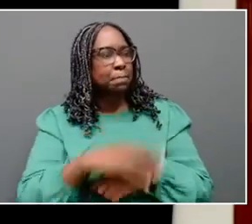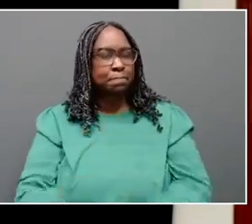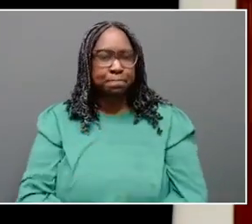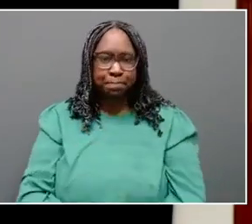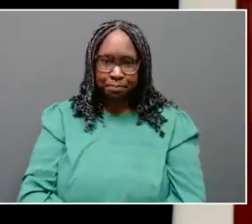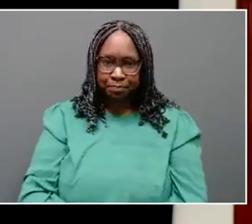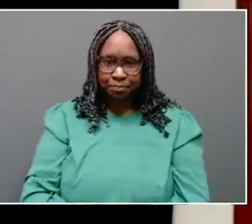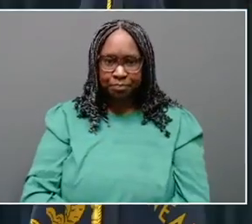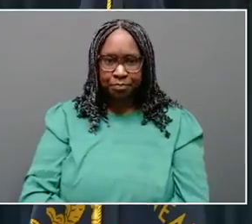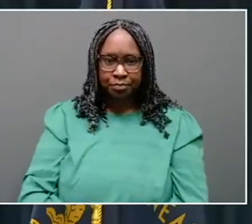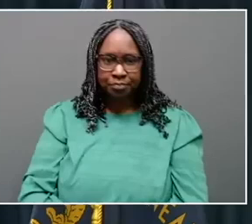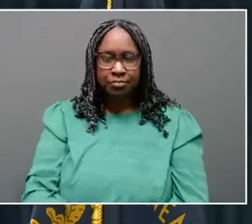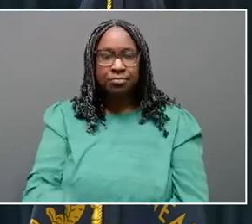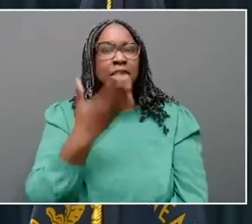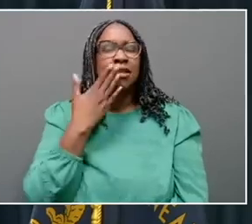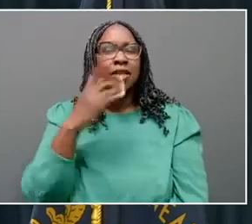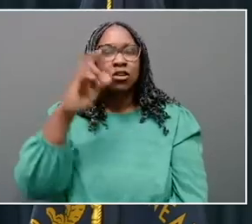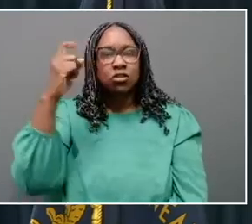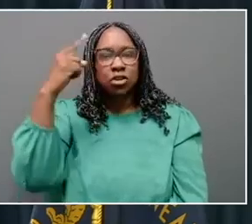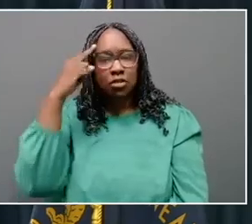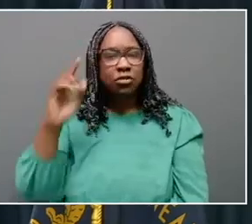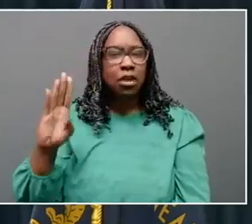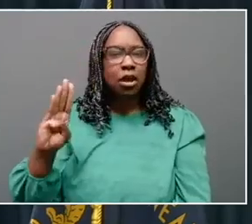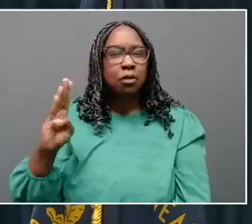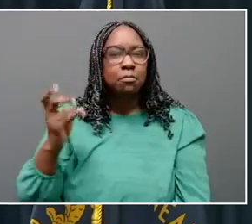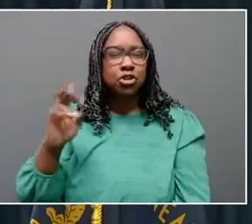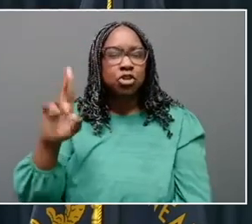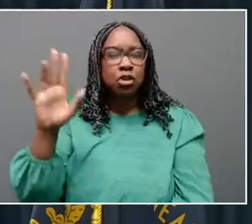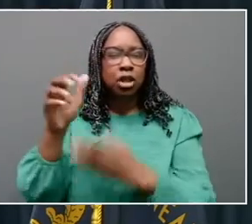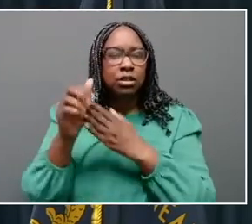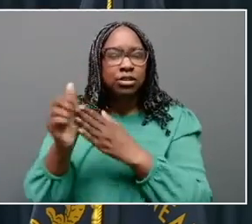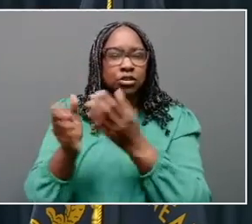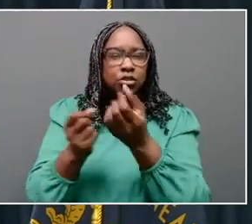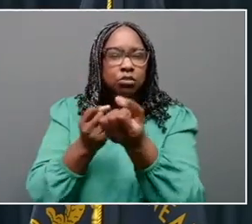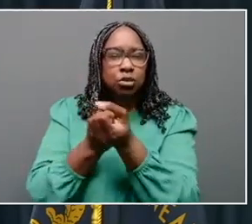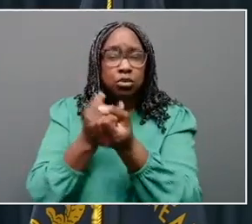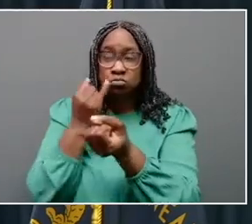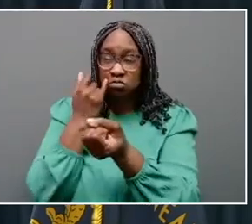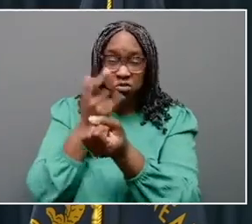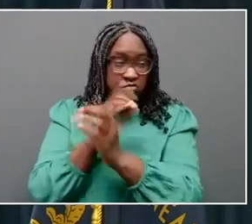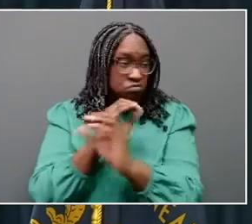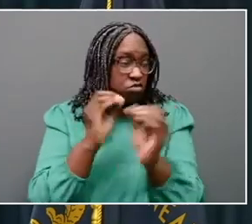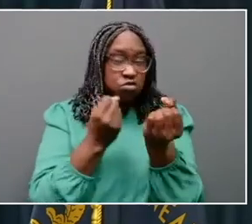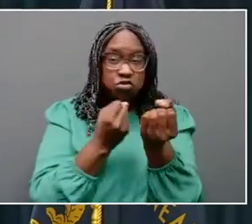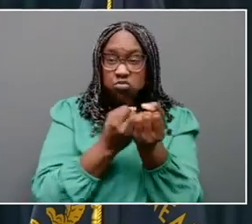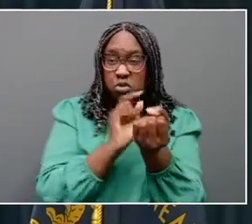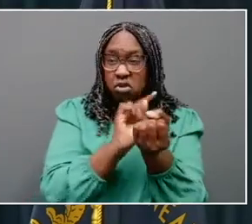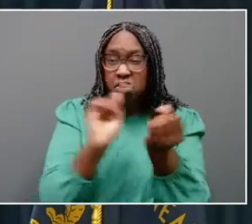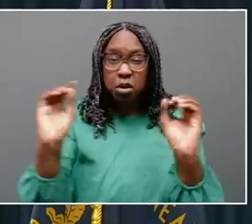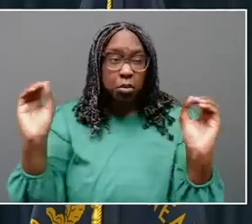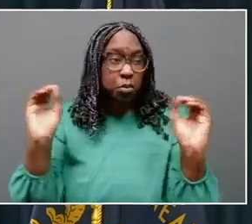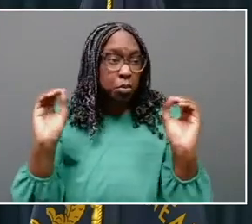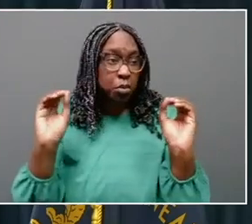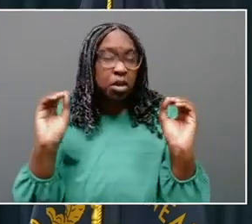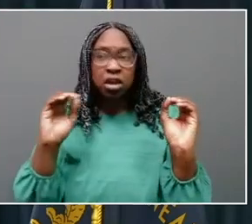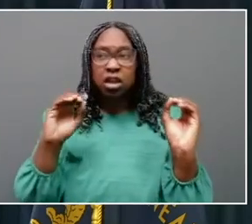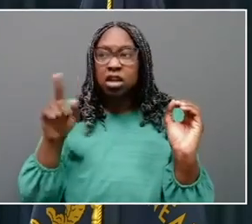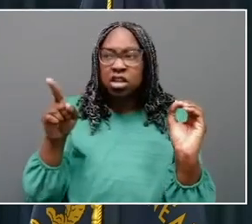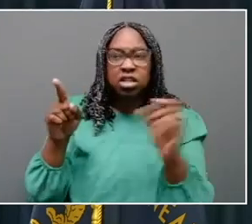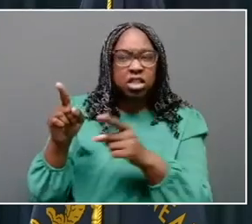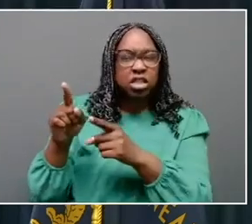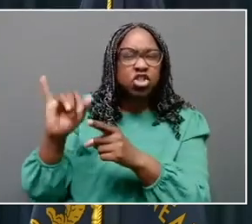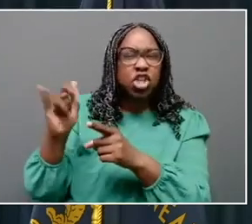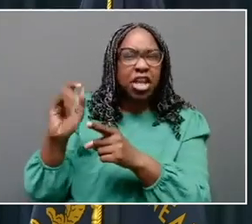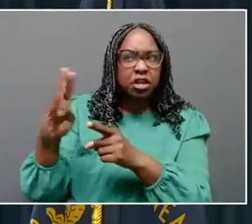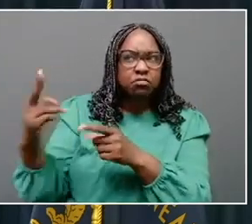And thank you, Governor Beshear, for your leadership and support. Without that, without the support of Jason Sloan and others, Jared Metz as well, who's joining us today, this project